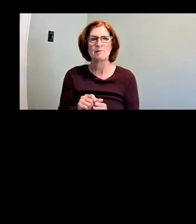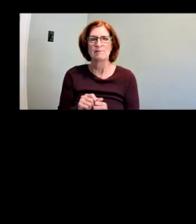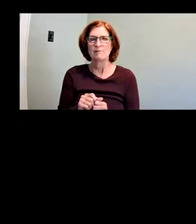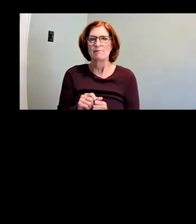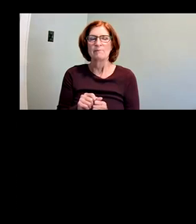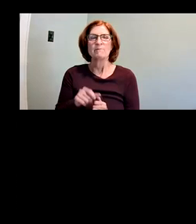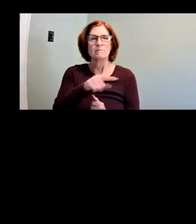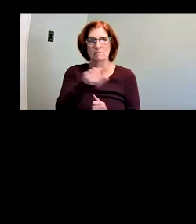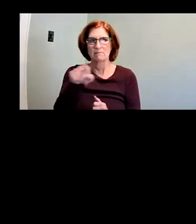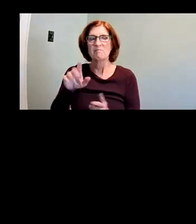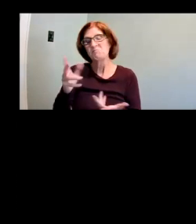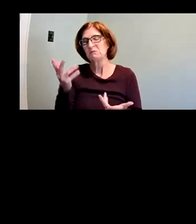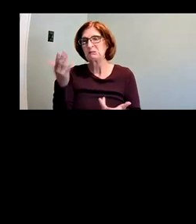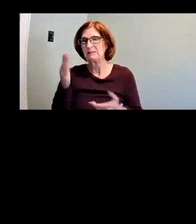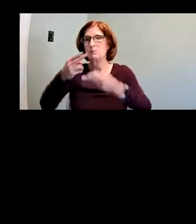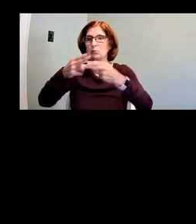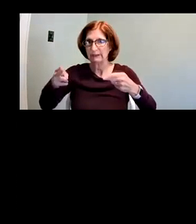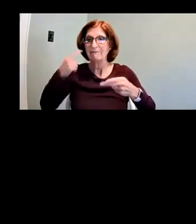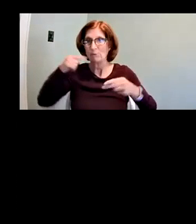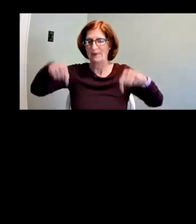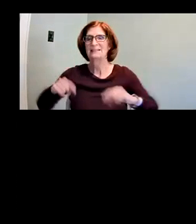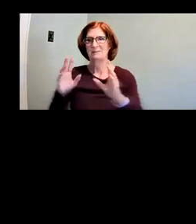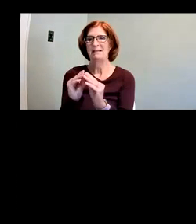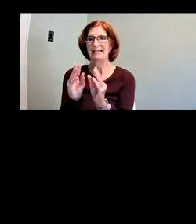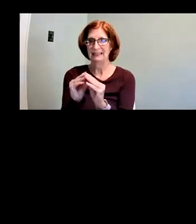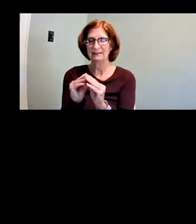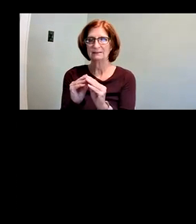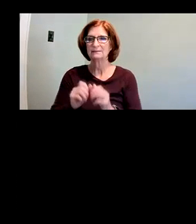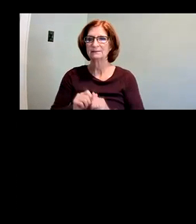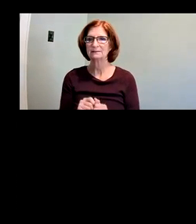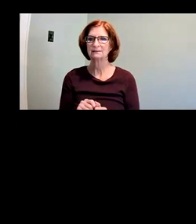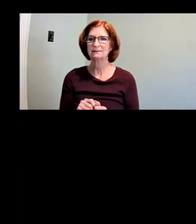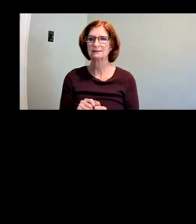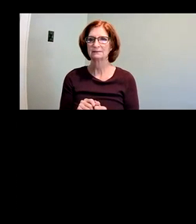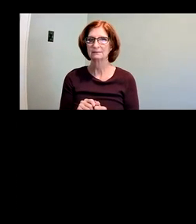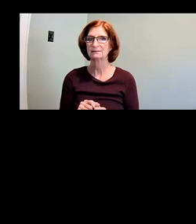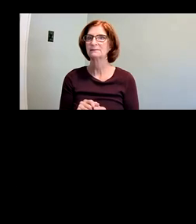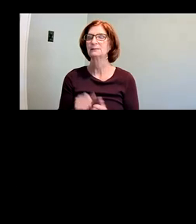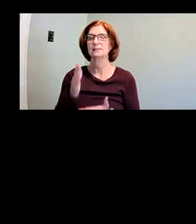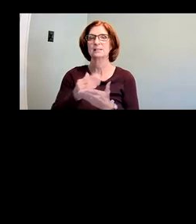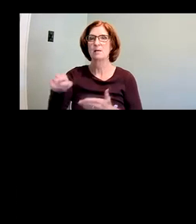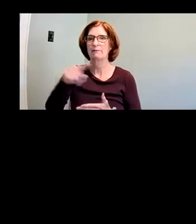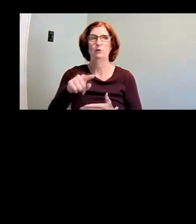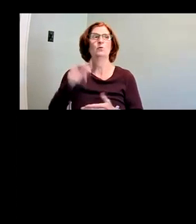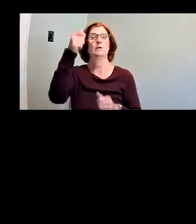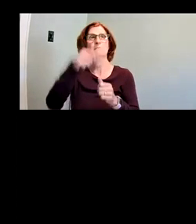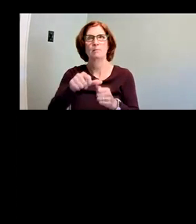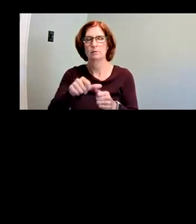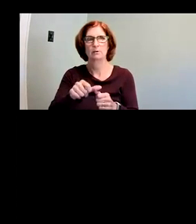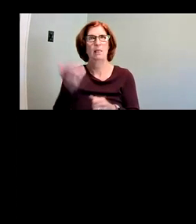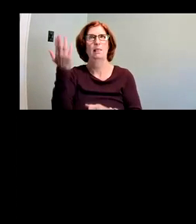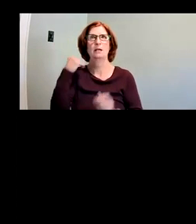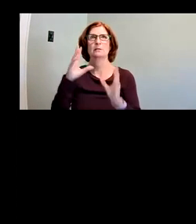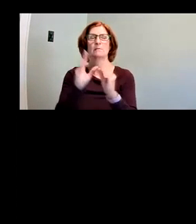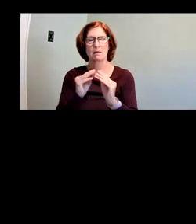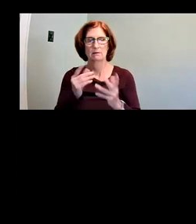is relatively brief this meeting, which probably will be a welcome development after 6 or 7 hours of URA board